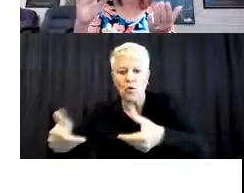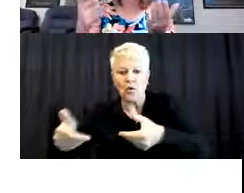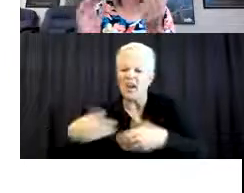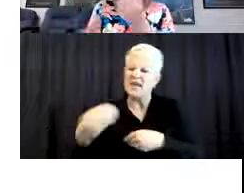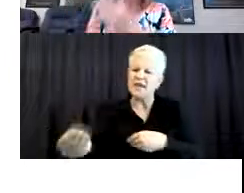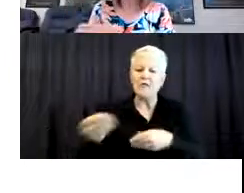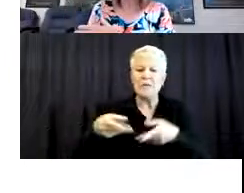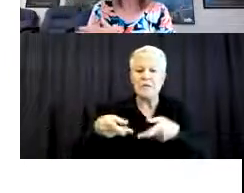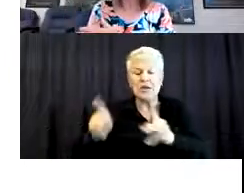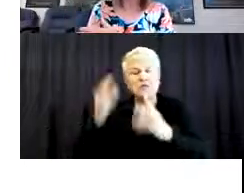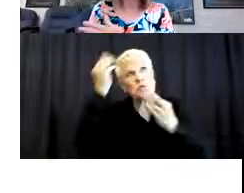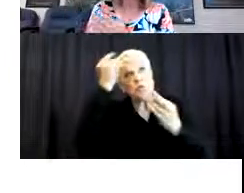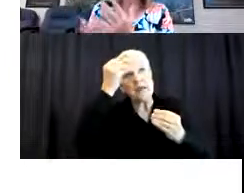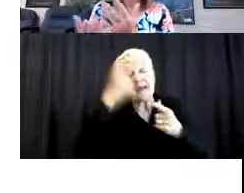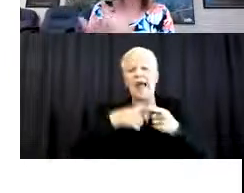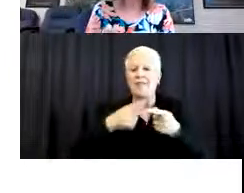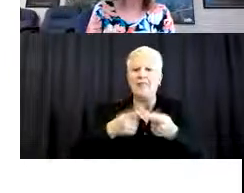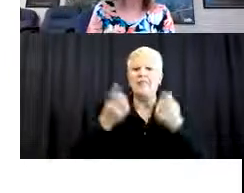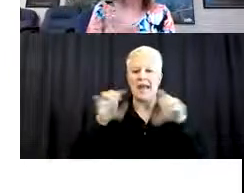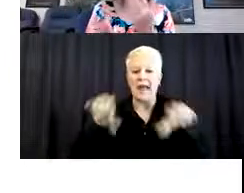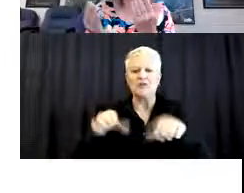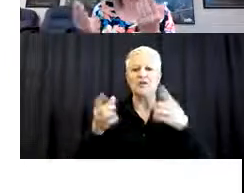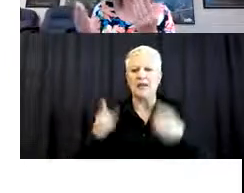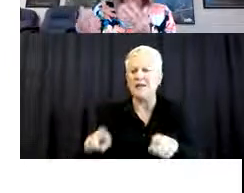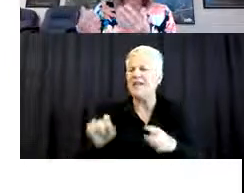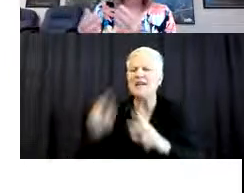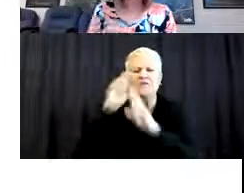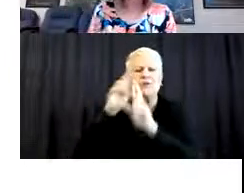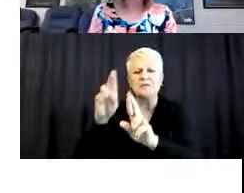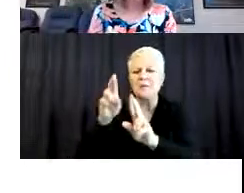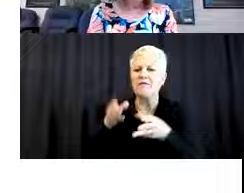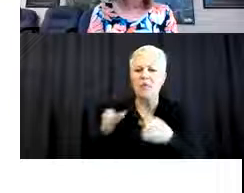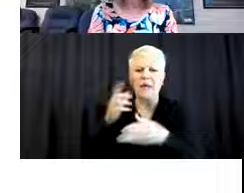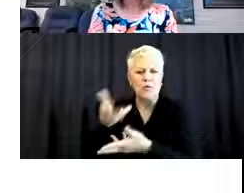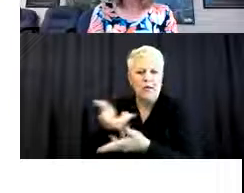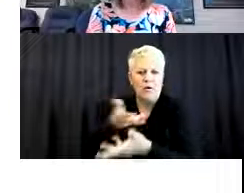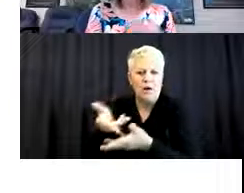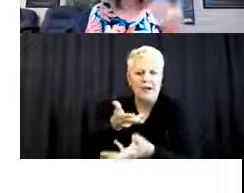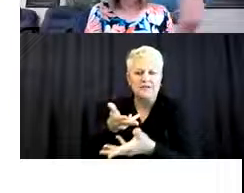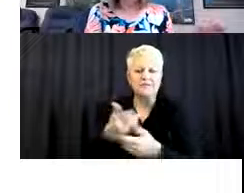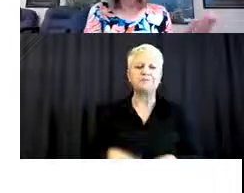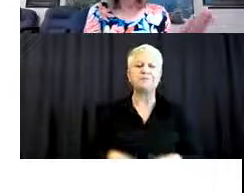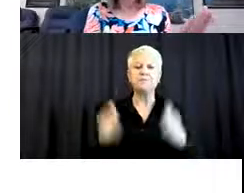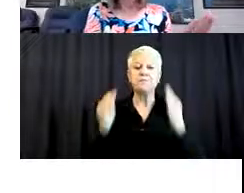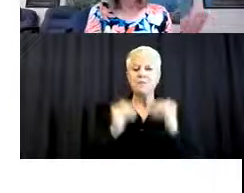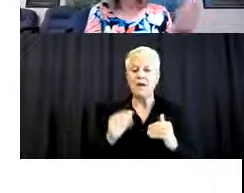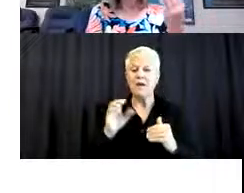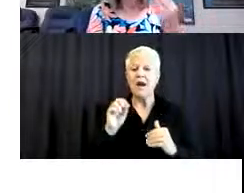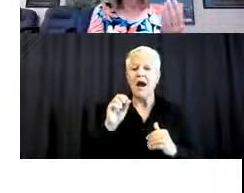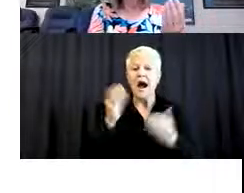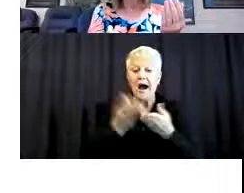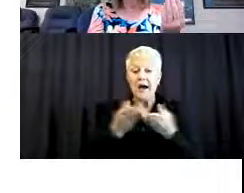it, and then that action occurs. And that is just a respectful way to interact. Object cues and object to